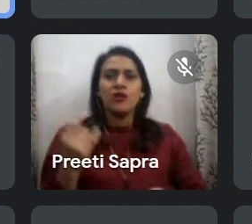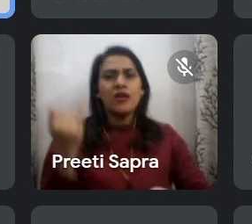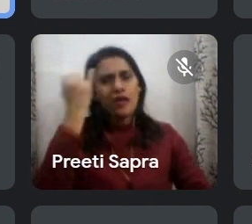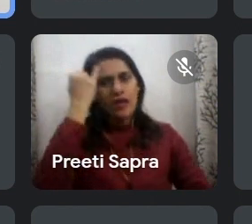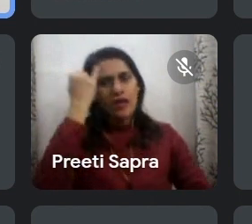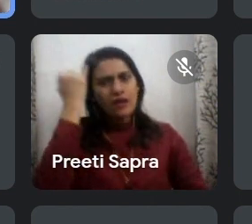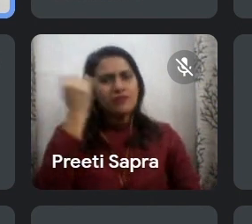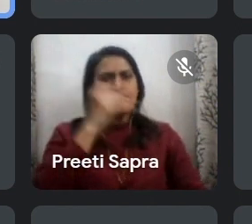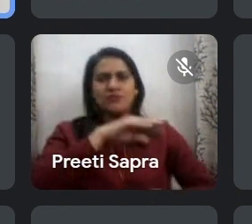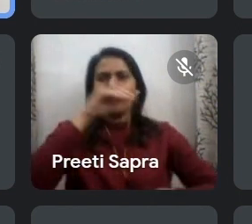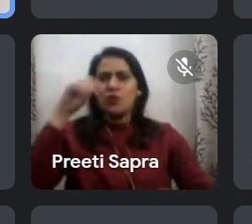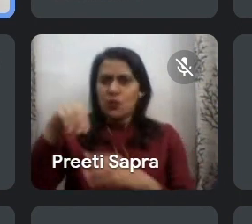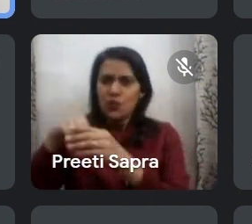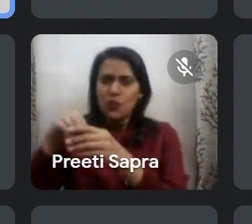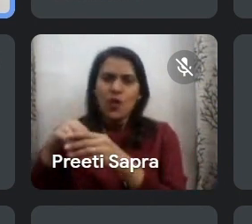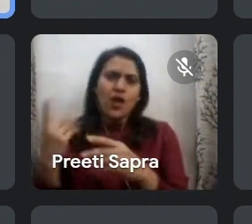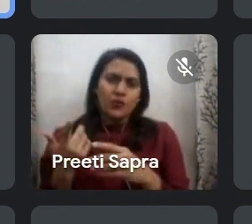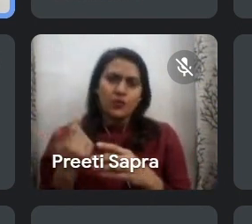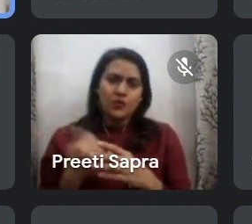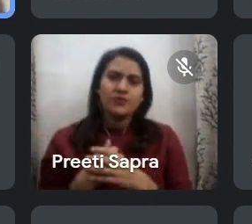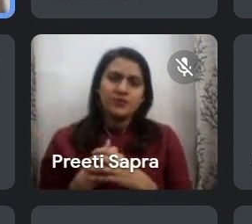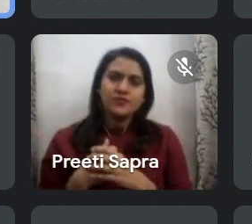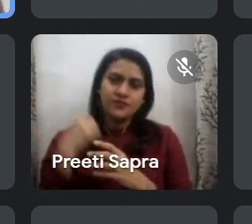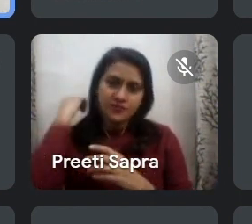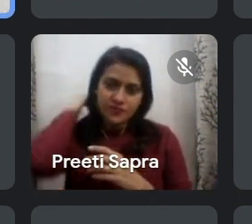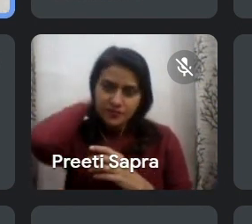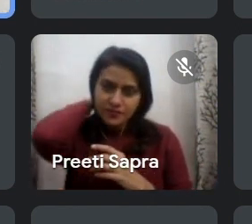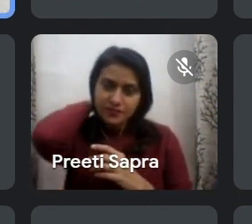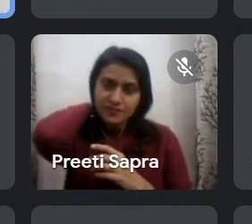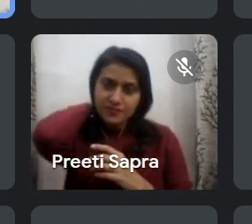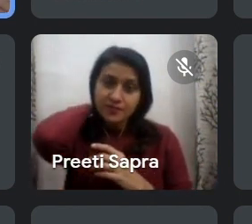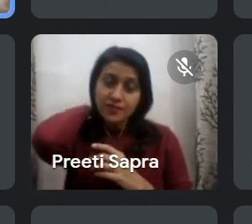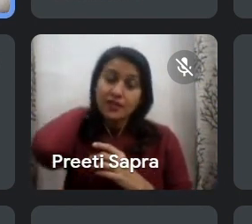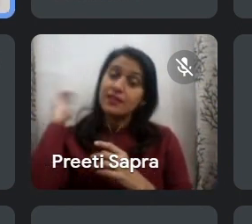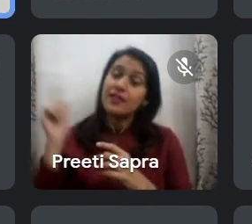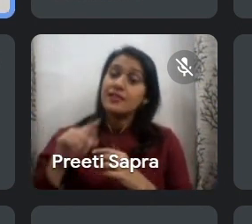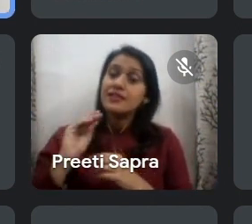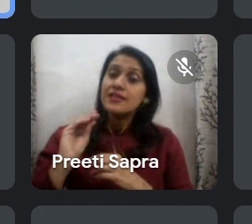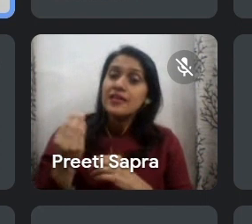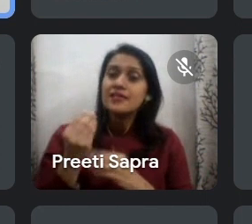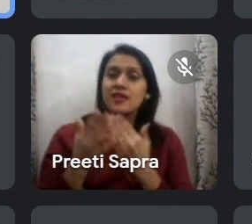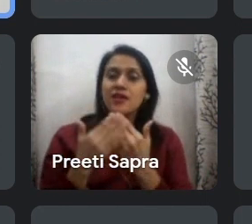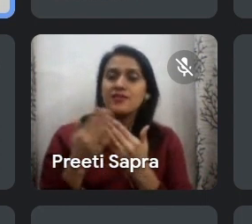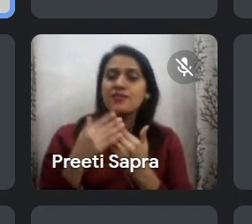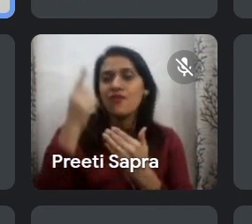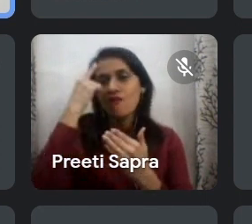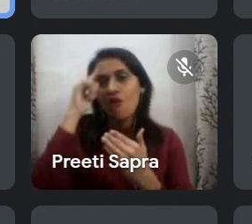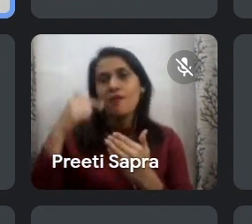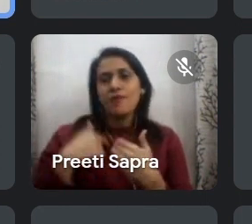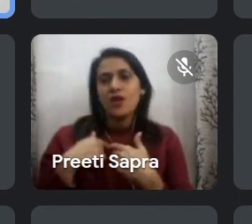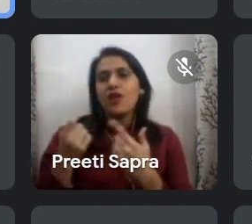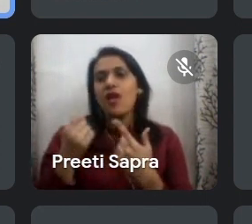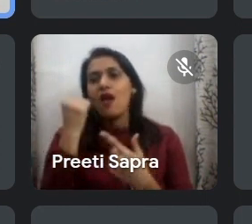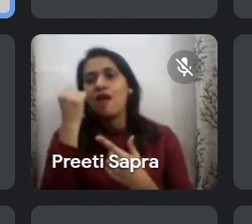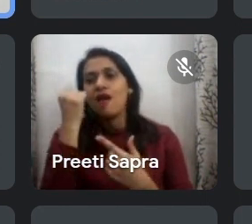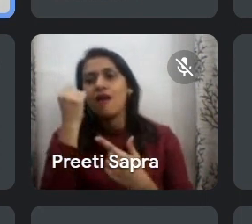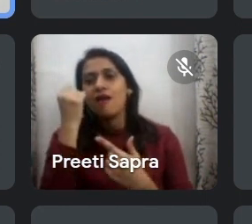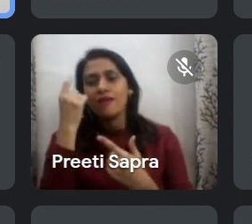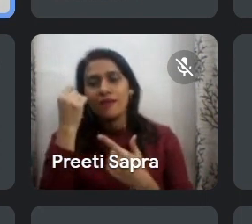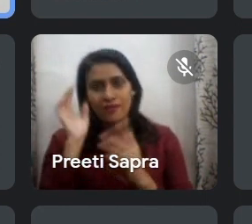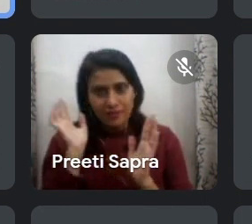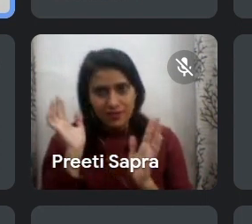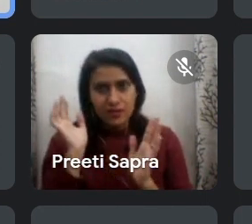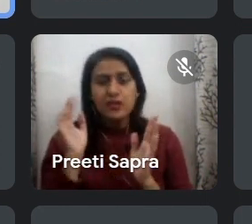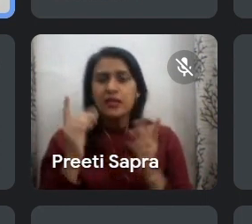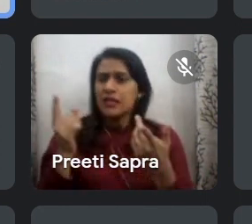in a cohesive way that is easy for me to understand? So, depending on your life, depending on your needs, depending on your